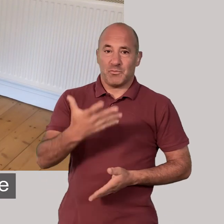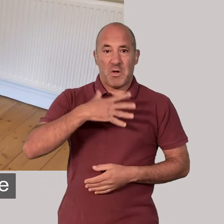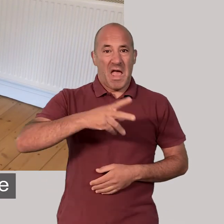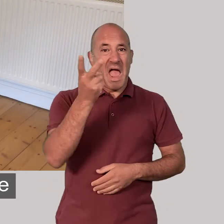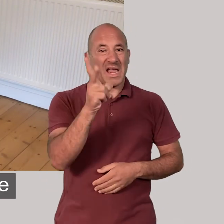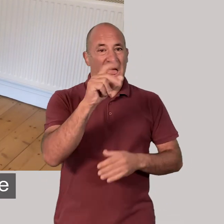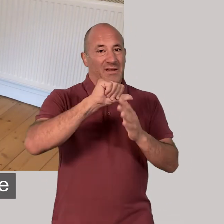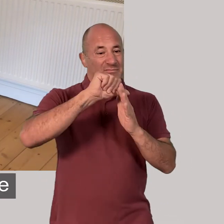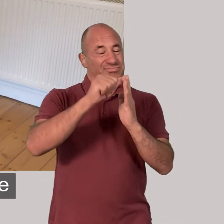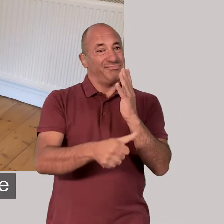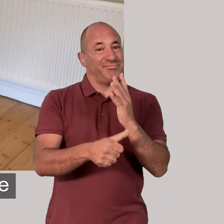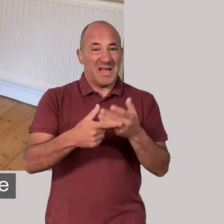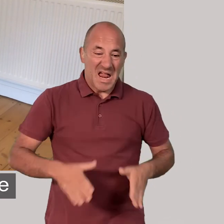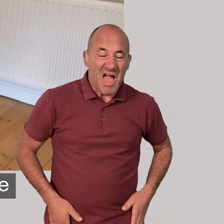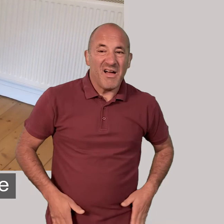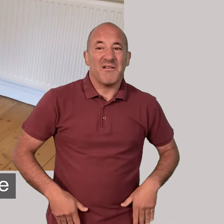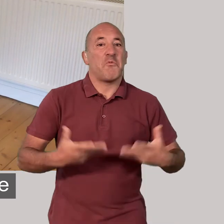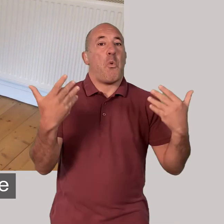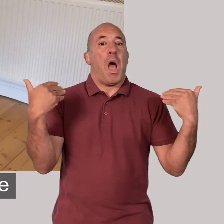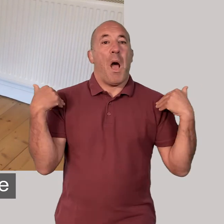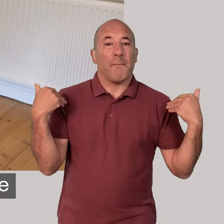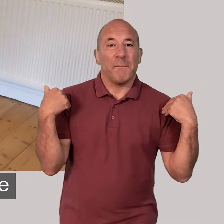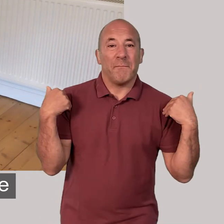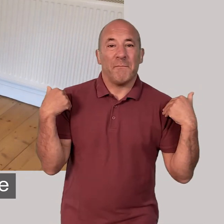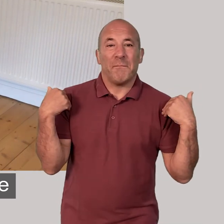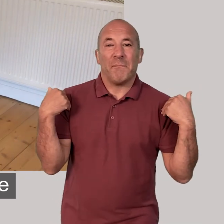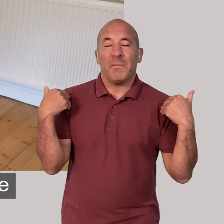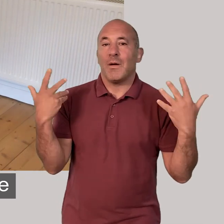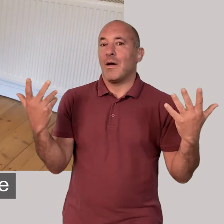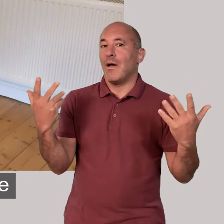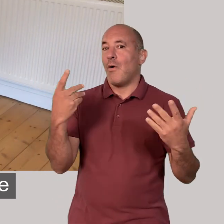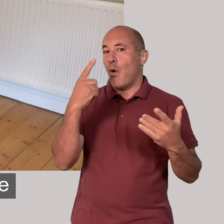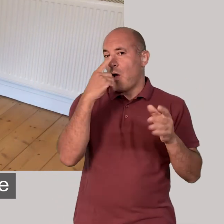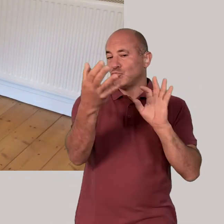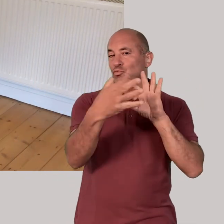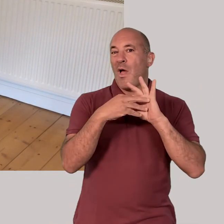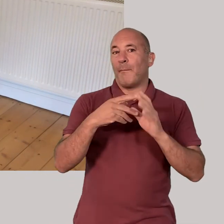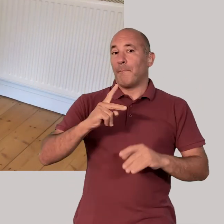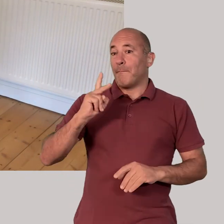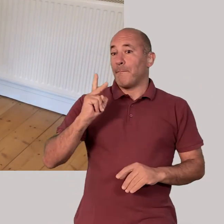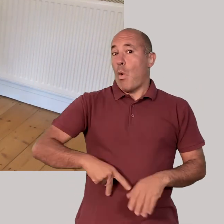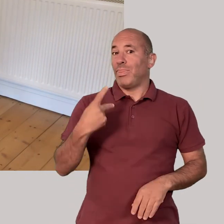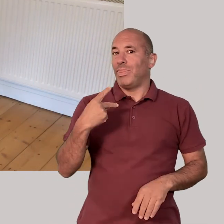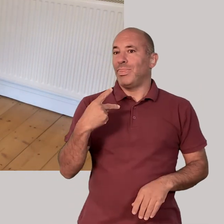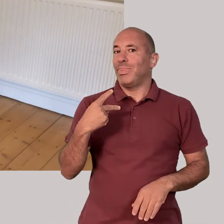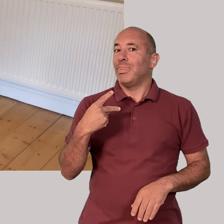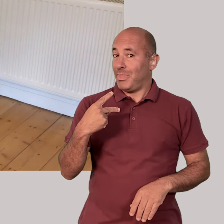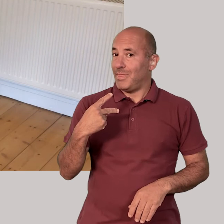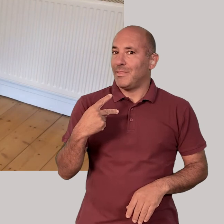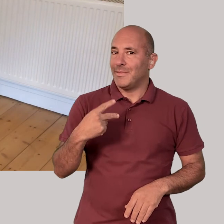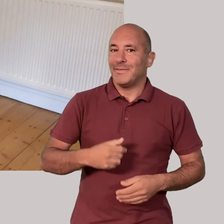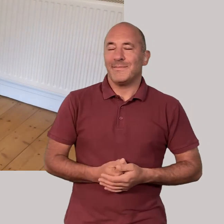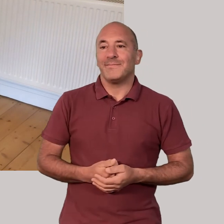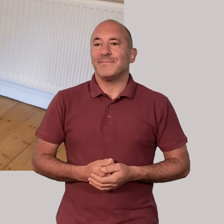And you might want to repeat that sequence either on the legs or just the arms, or you could follow me and put